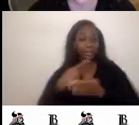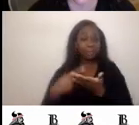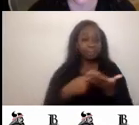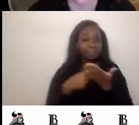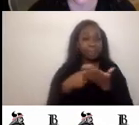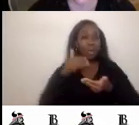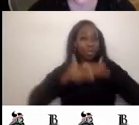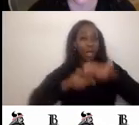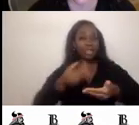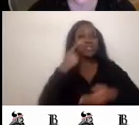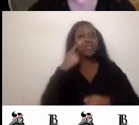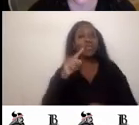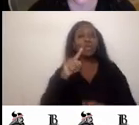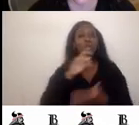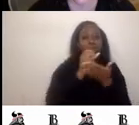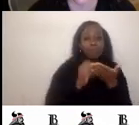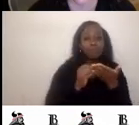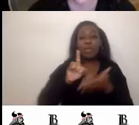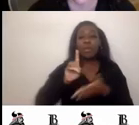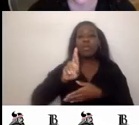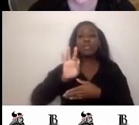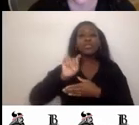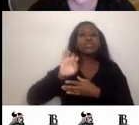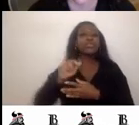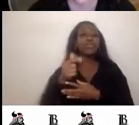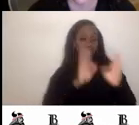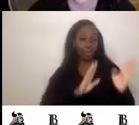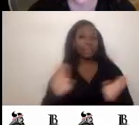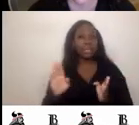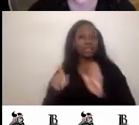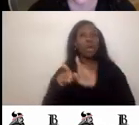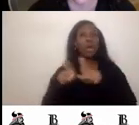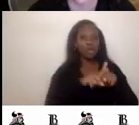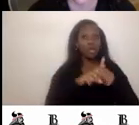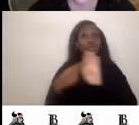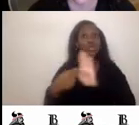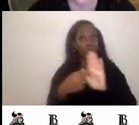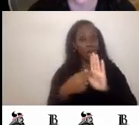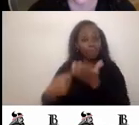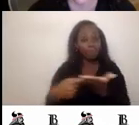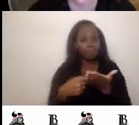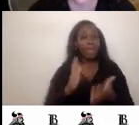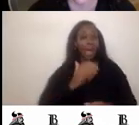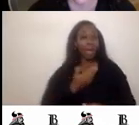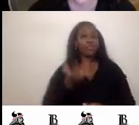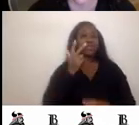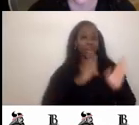for drafting plans and then also to go through the three draft plans that we have here this evening. So we'll go to the next slide, please.